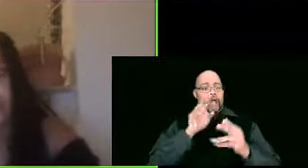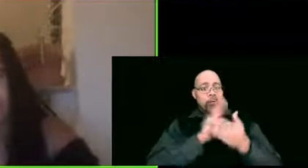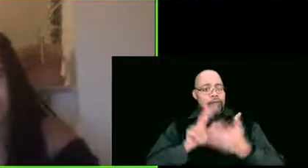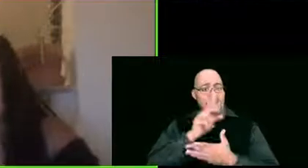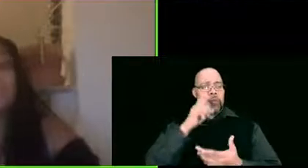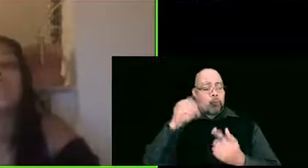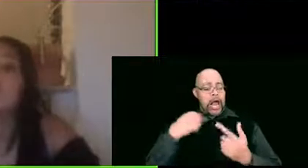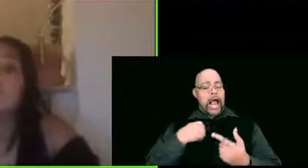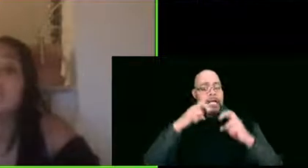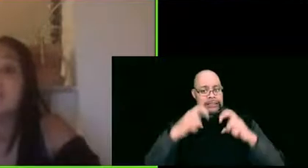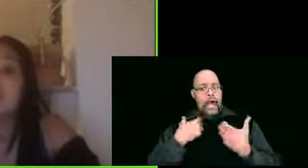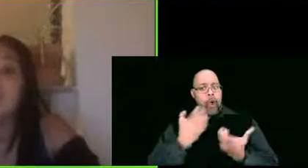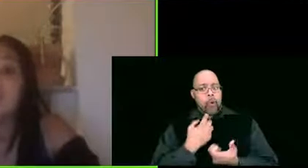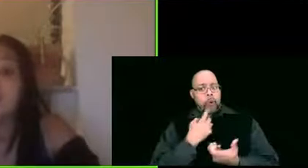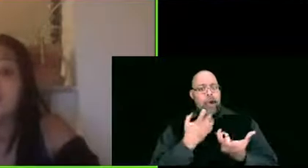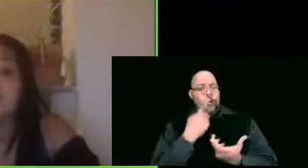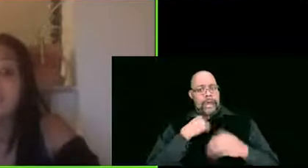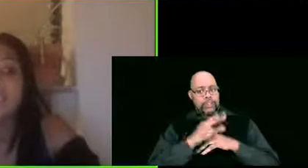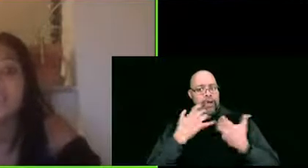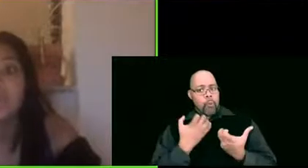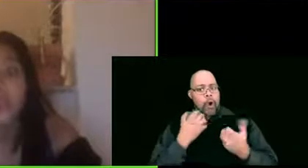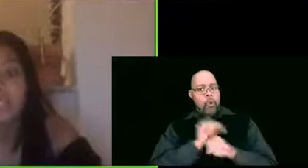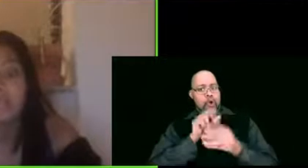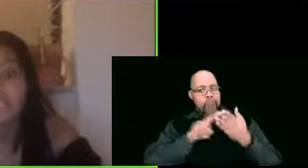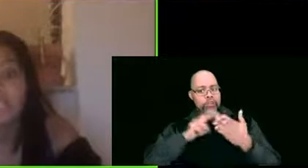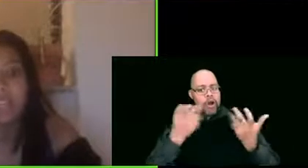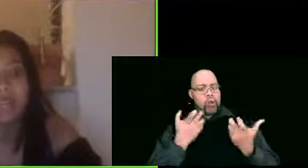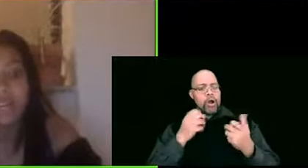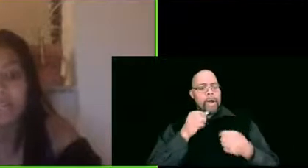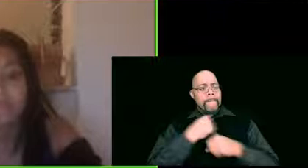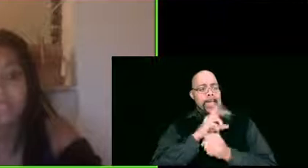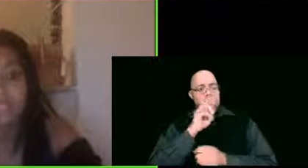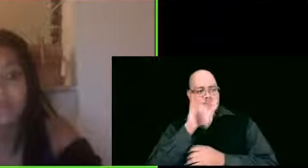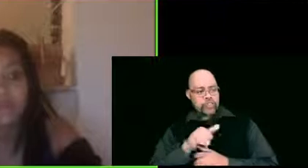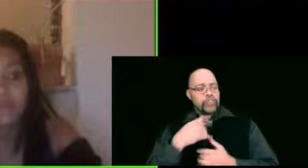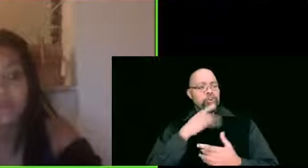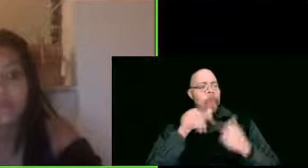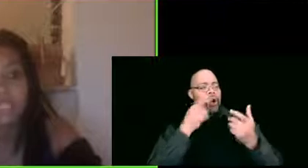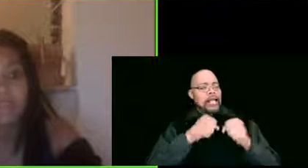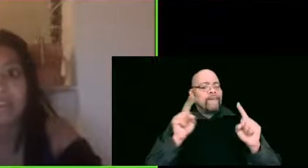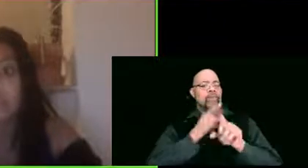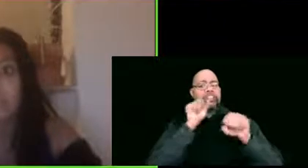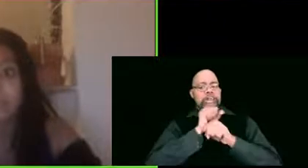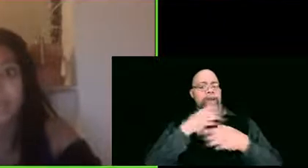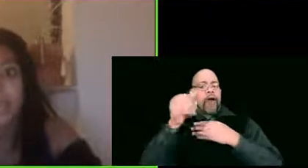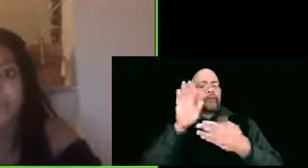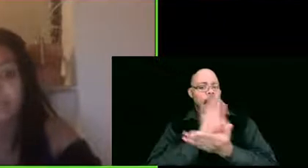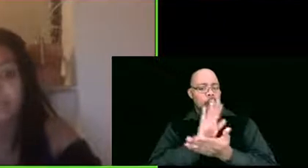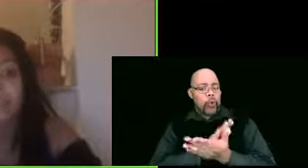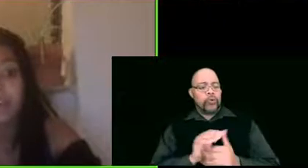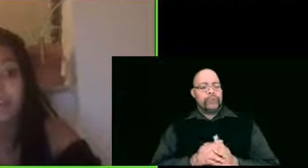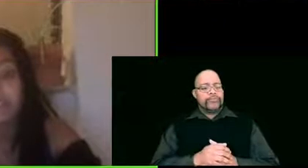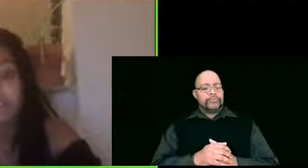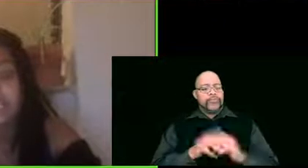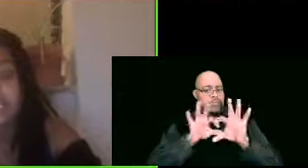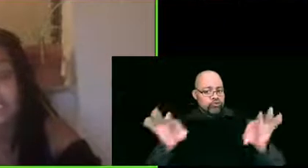even in university when I said that I wanted to work as a researcher on wildlife documentaries, when we were talking about what's going to be our first job coming out